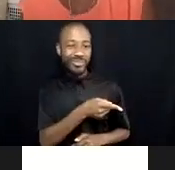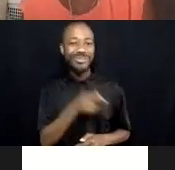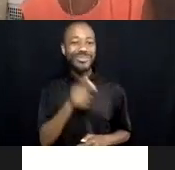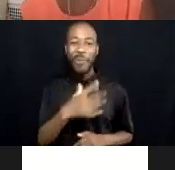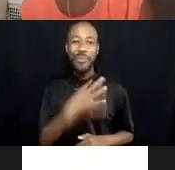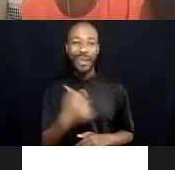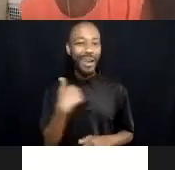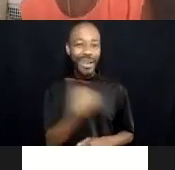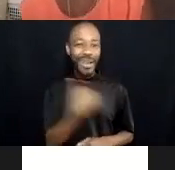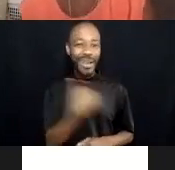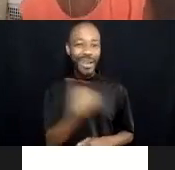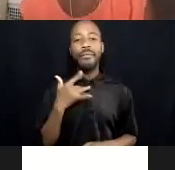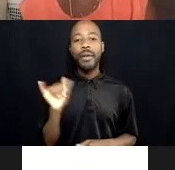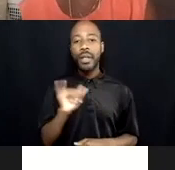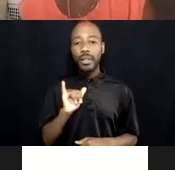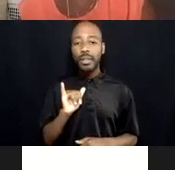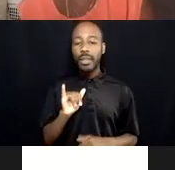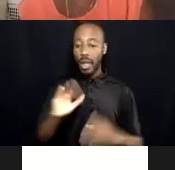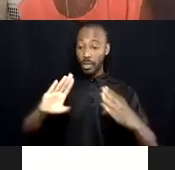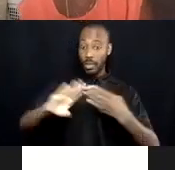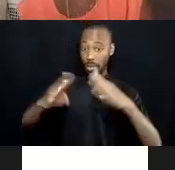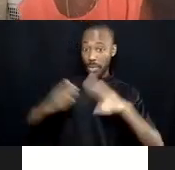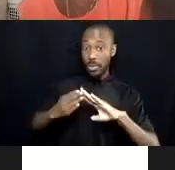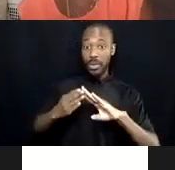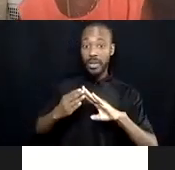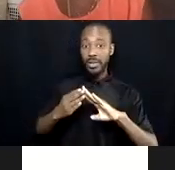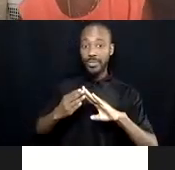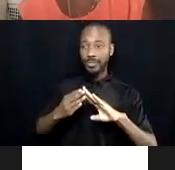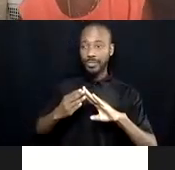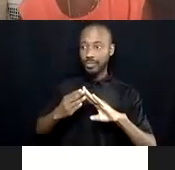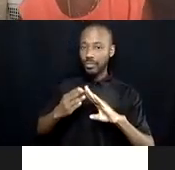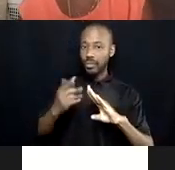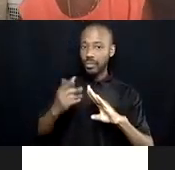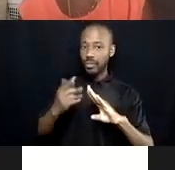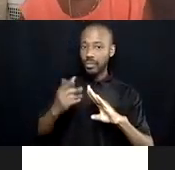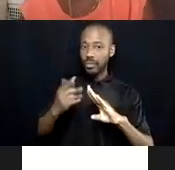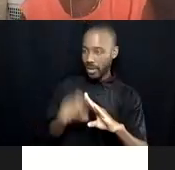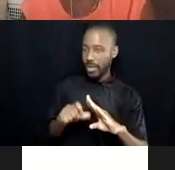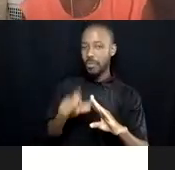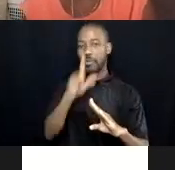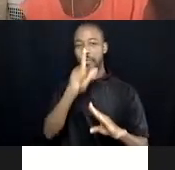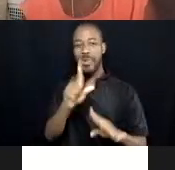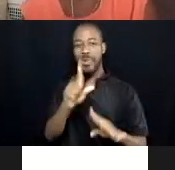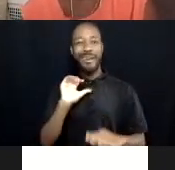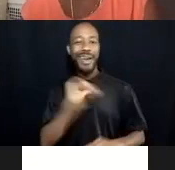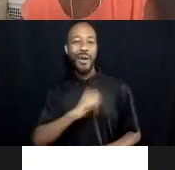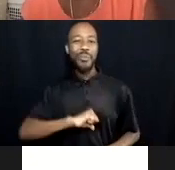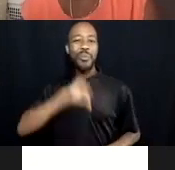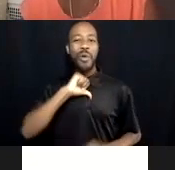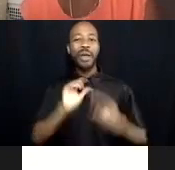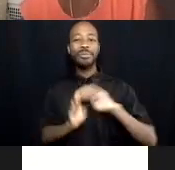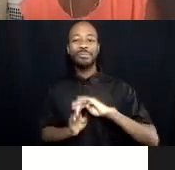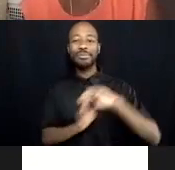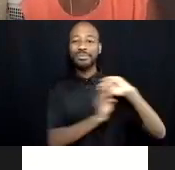as a community need to we have to kind of like put our pride to the side. Because a lot of times, and like I was